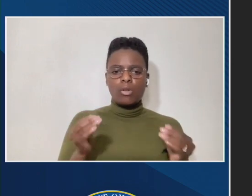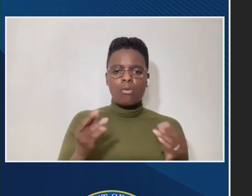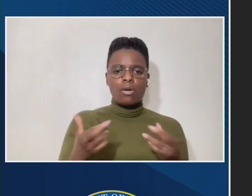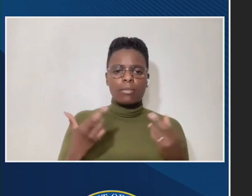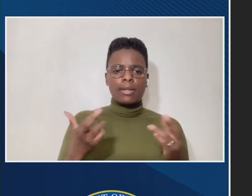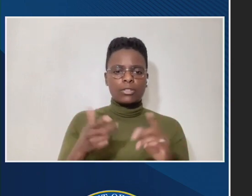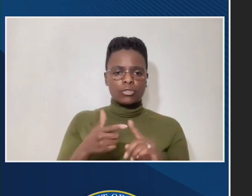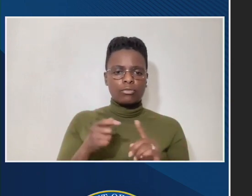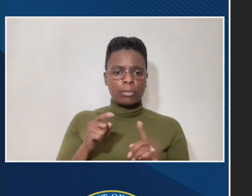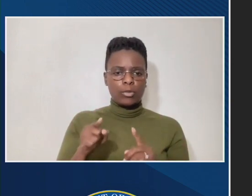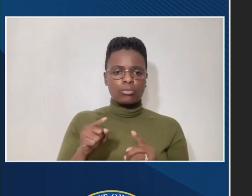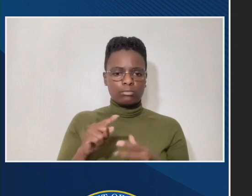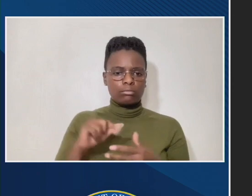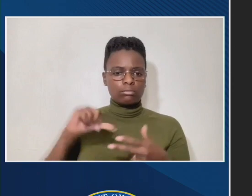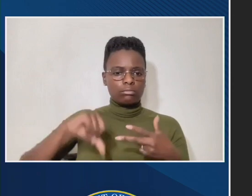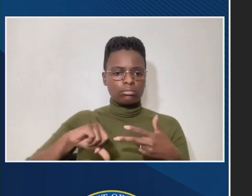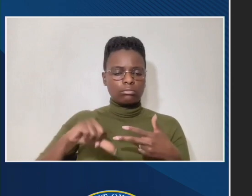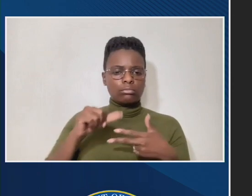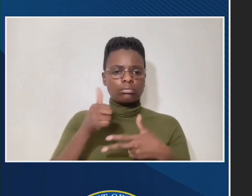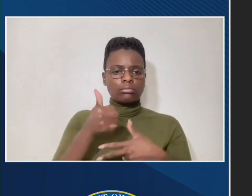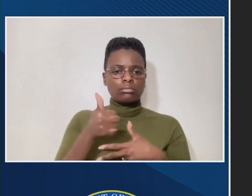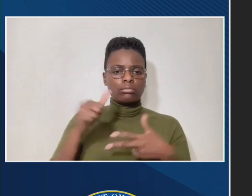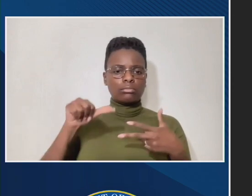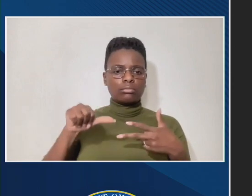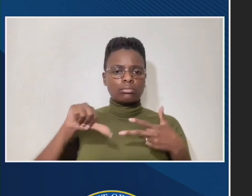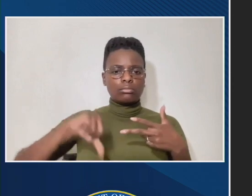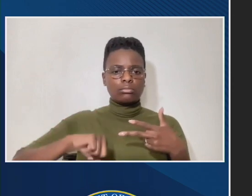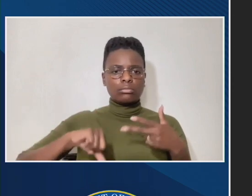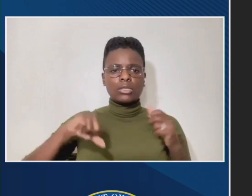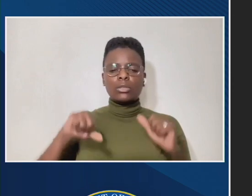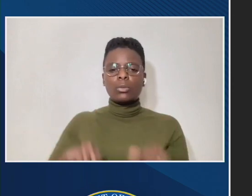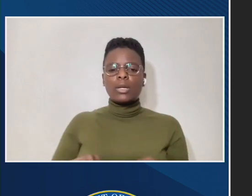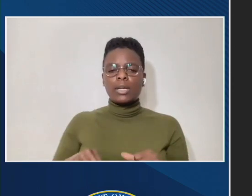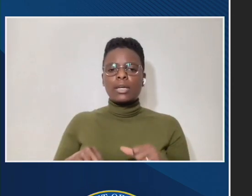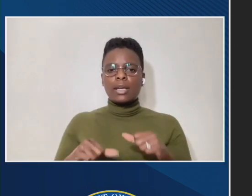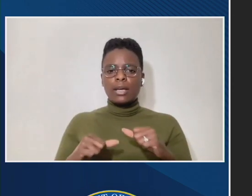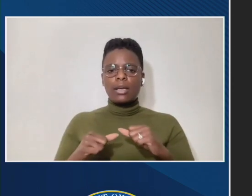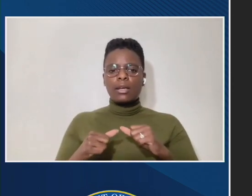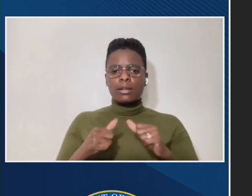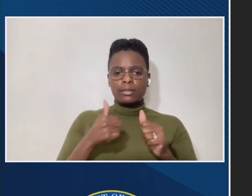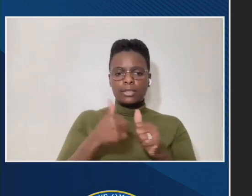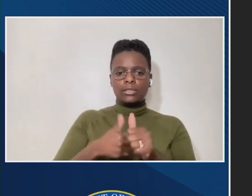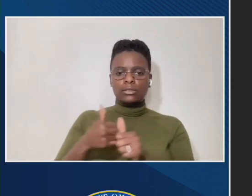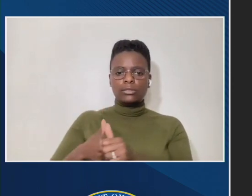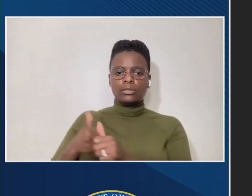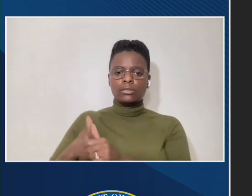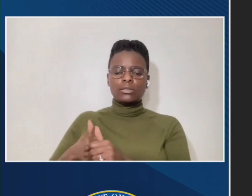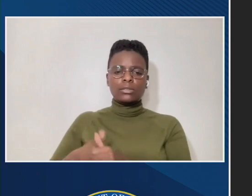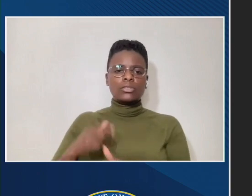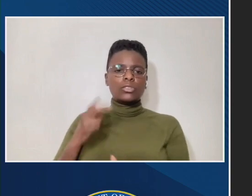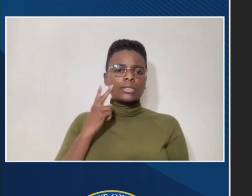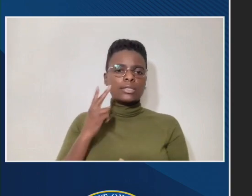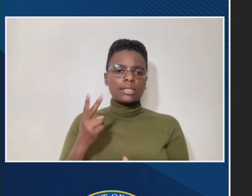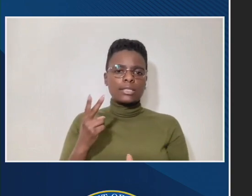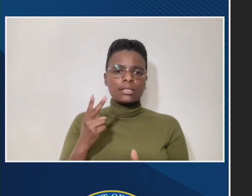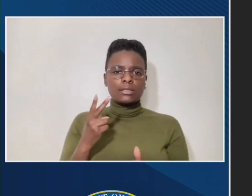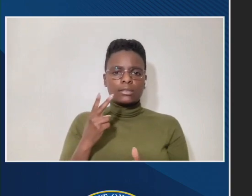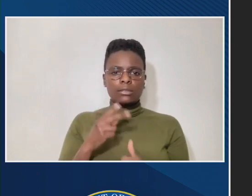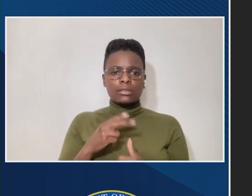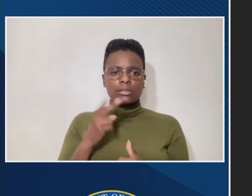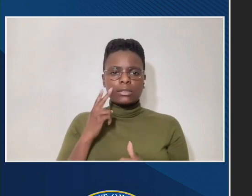worry about what kind of target that puts on TRIO programs and what we're able to